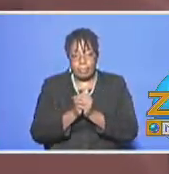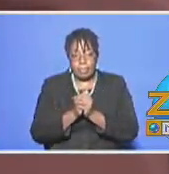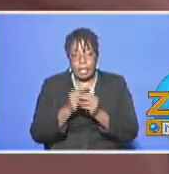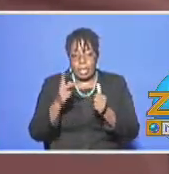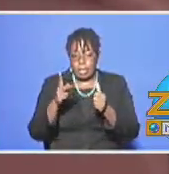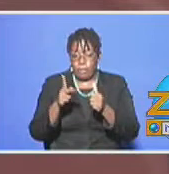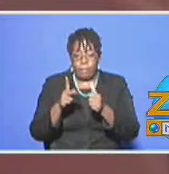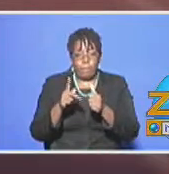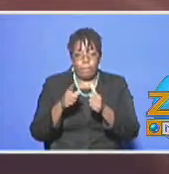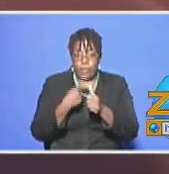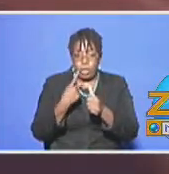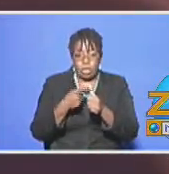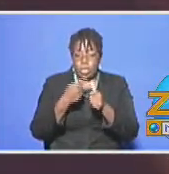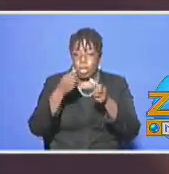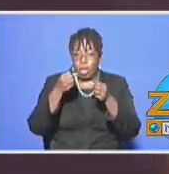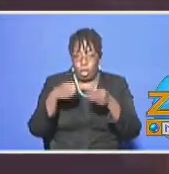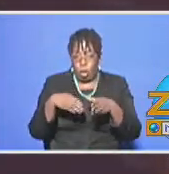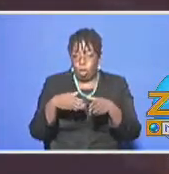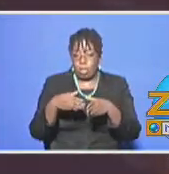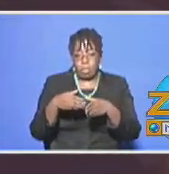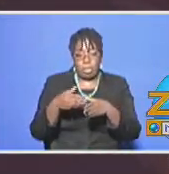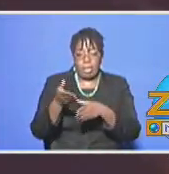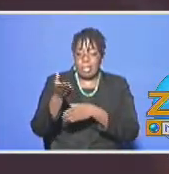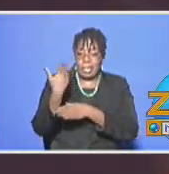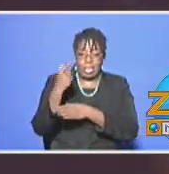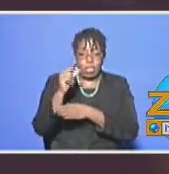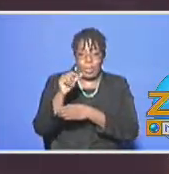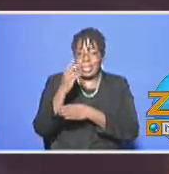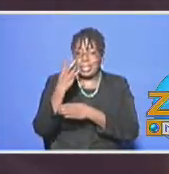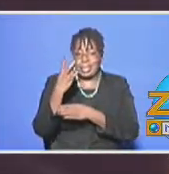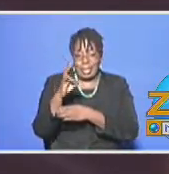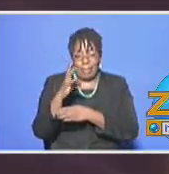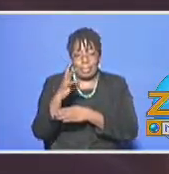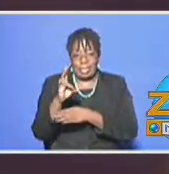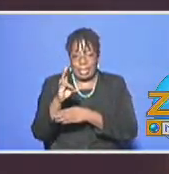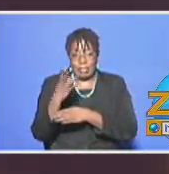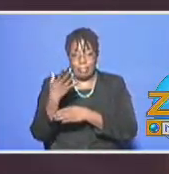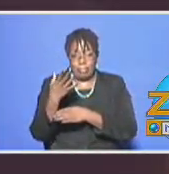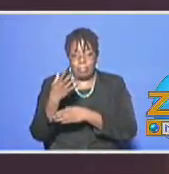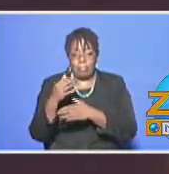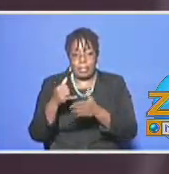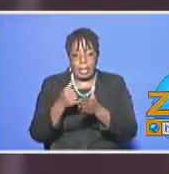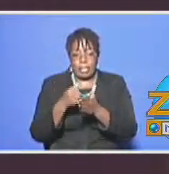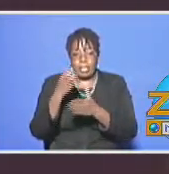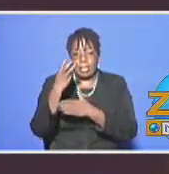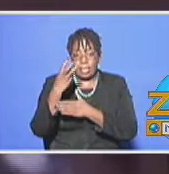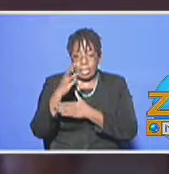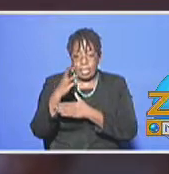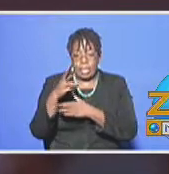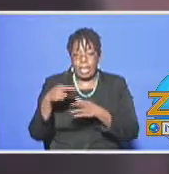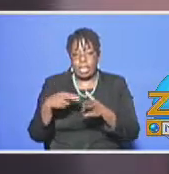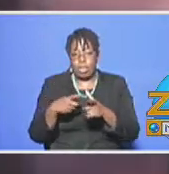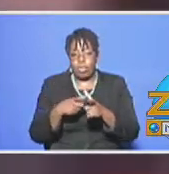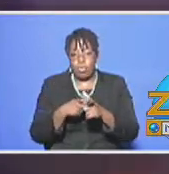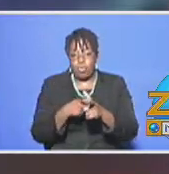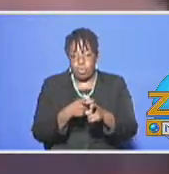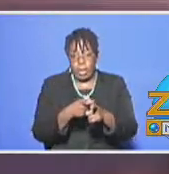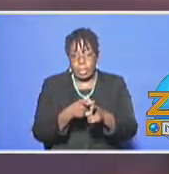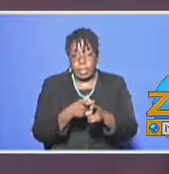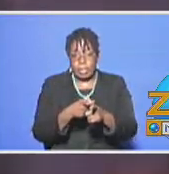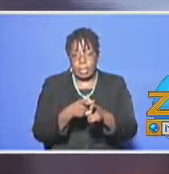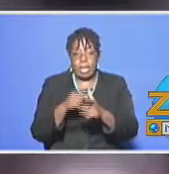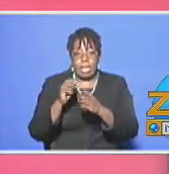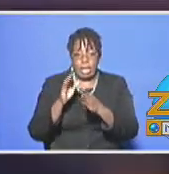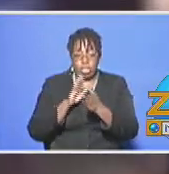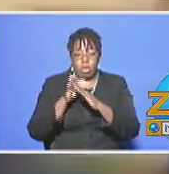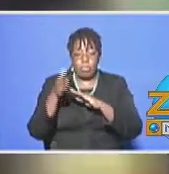first loss in the women's 200 meters since 2017, snapping her 16-race unbeaten streak. Jamaican Sharika Jackson was impressive,